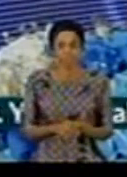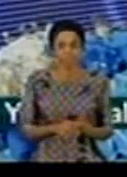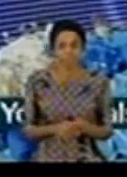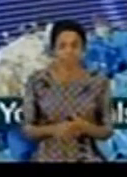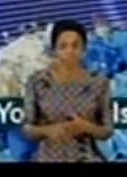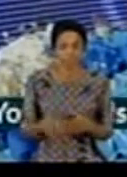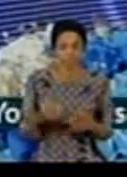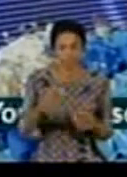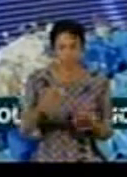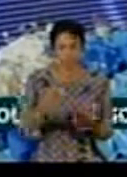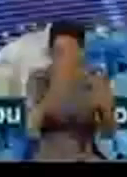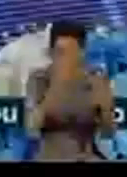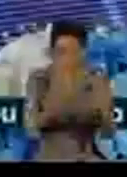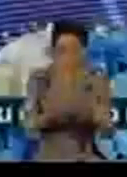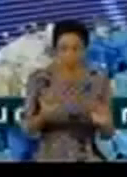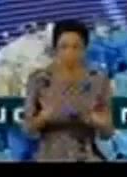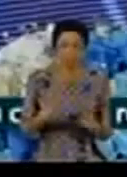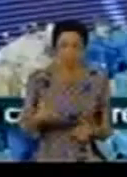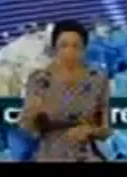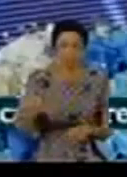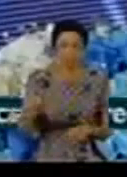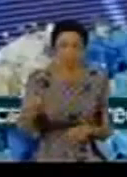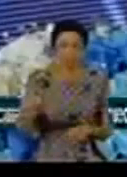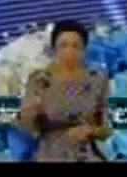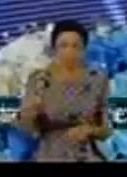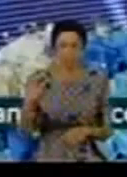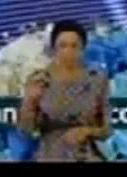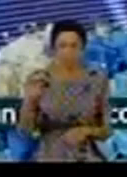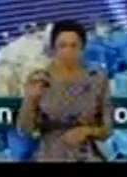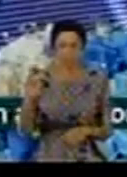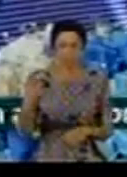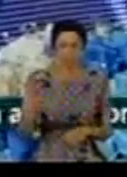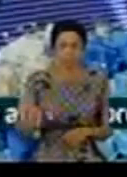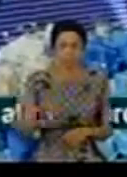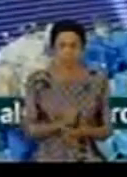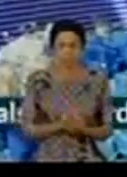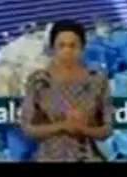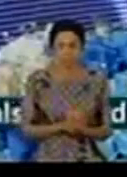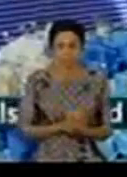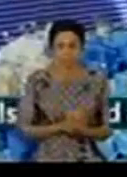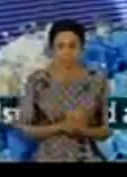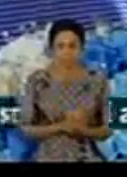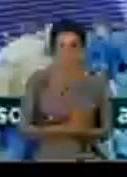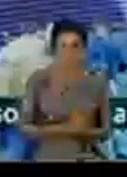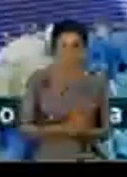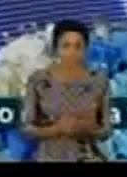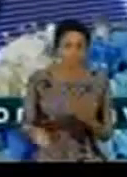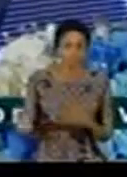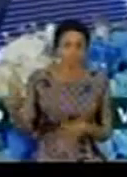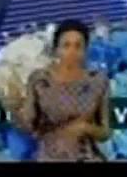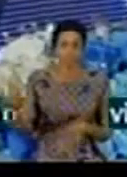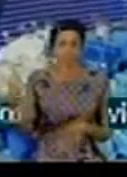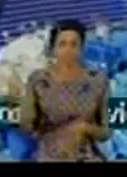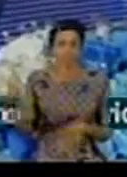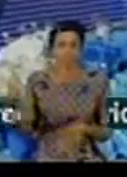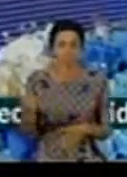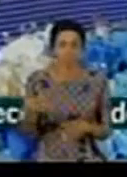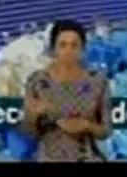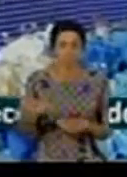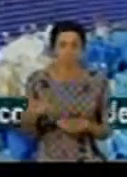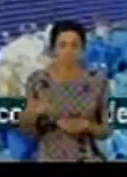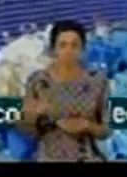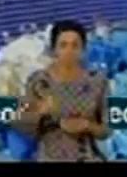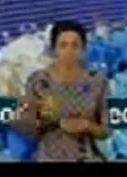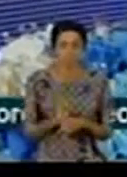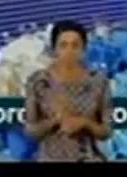Deacon Akiel Fubara, former commissioner for transport, River State,